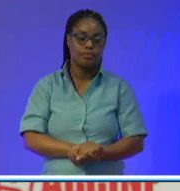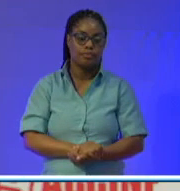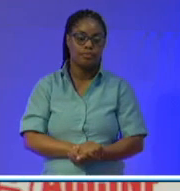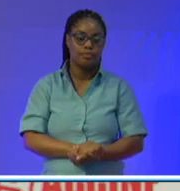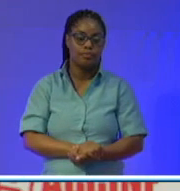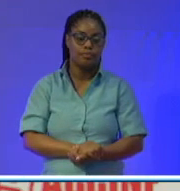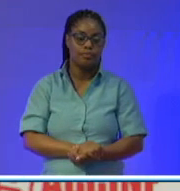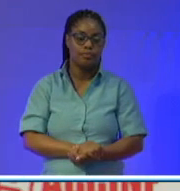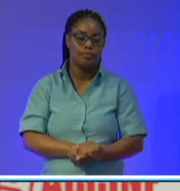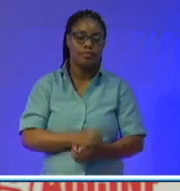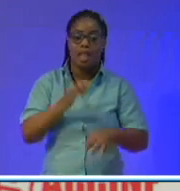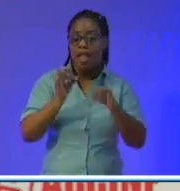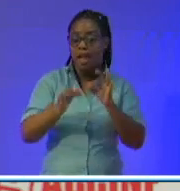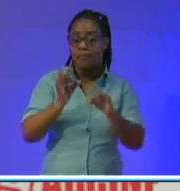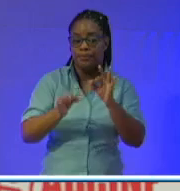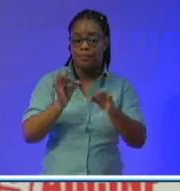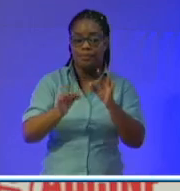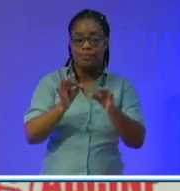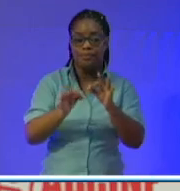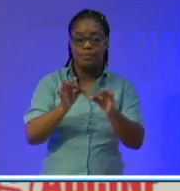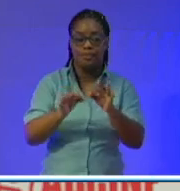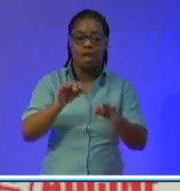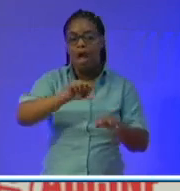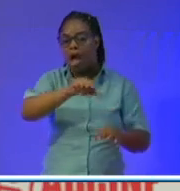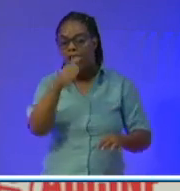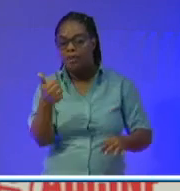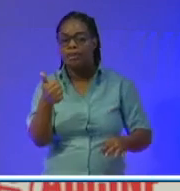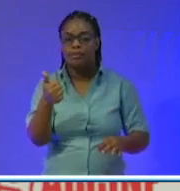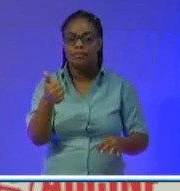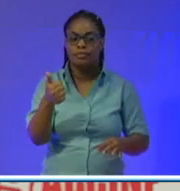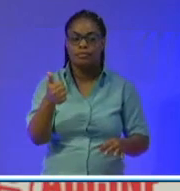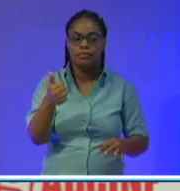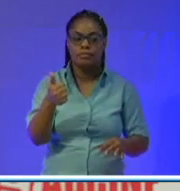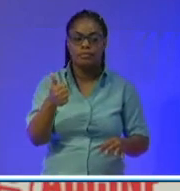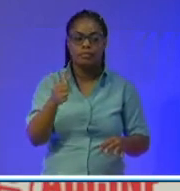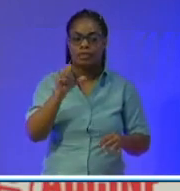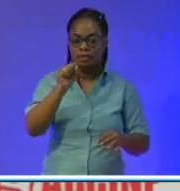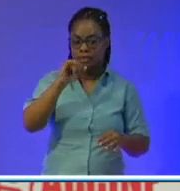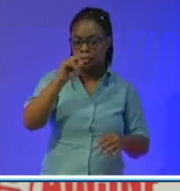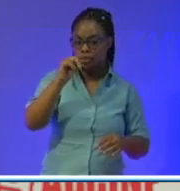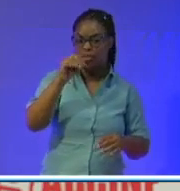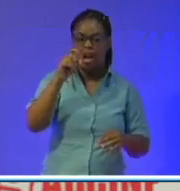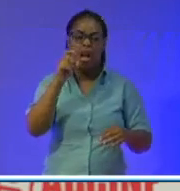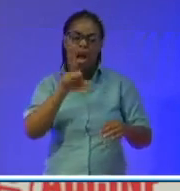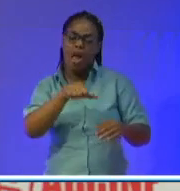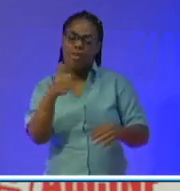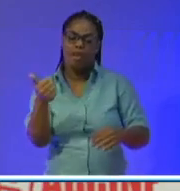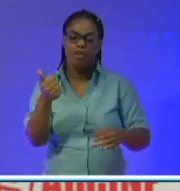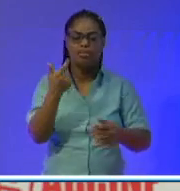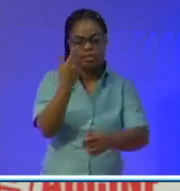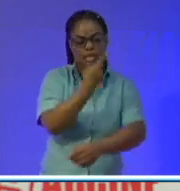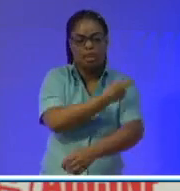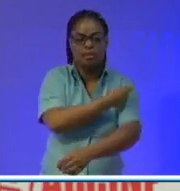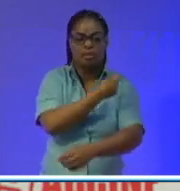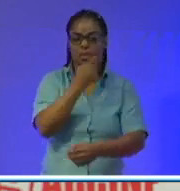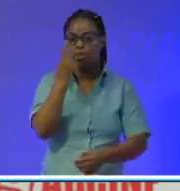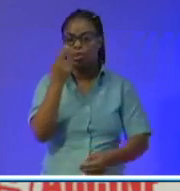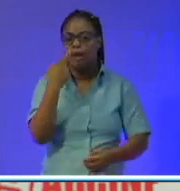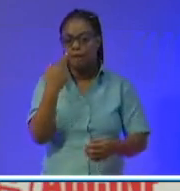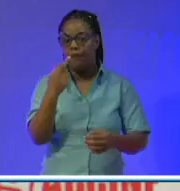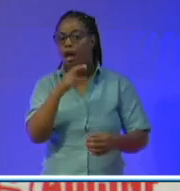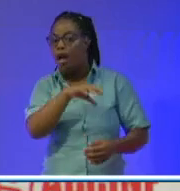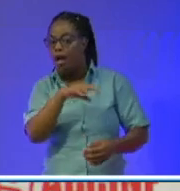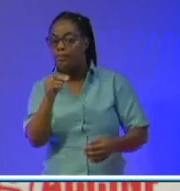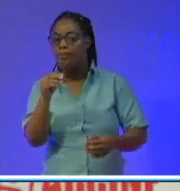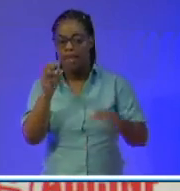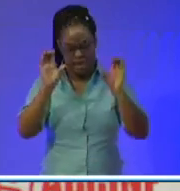regime, or your second primary dose if you were vaccinated with the Johnson & Johnson one-dose regime. Thank you for the question,